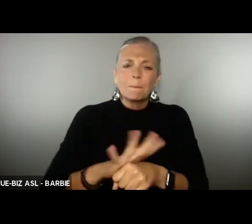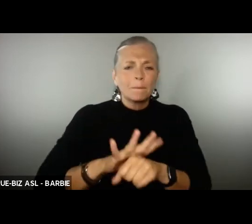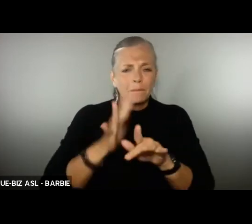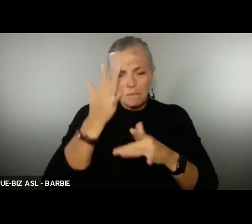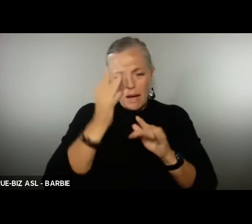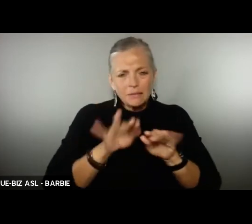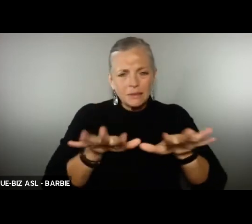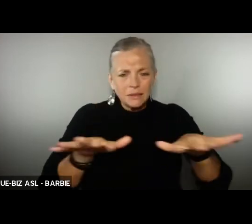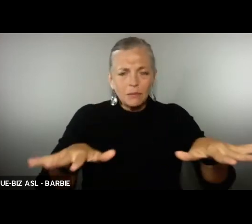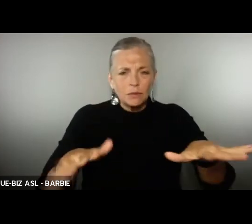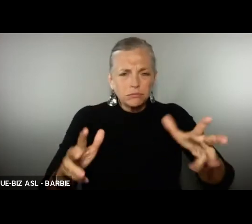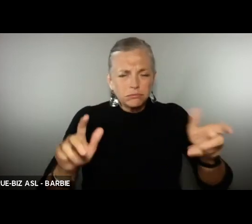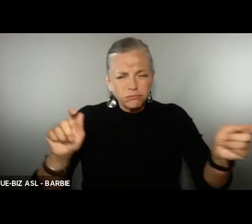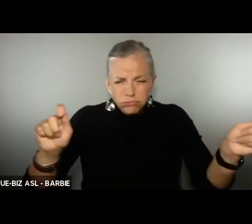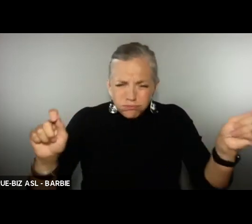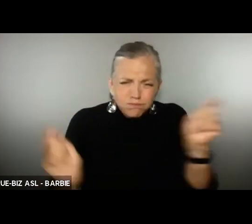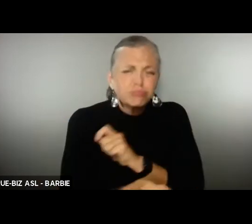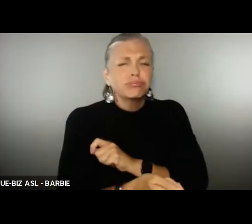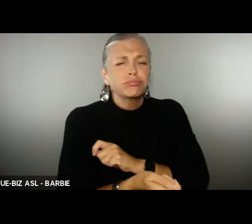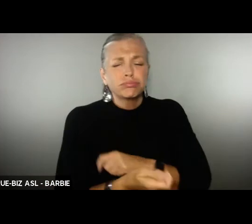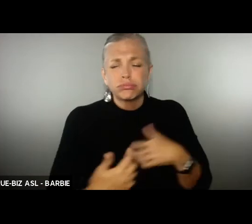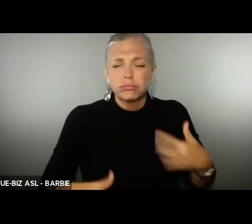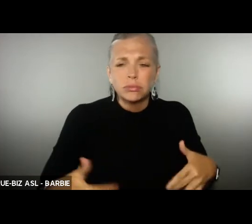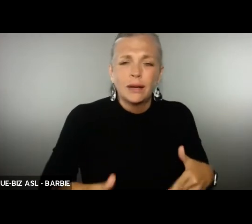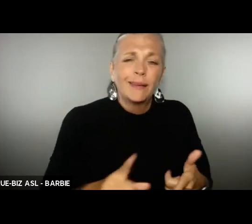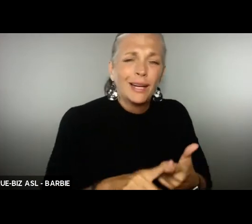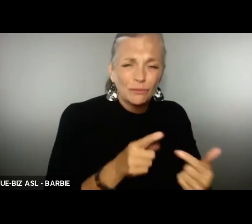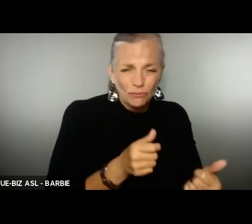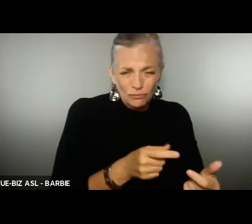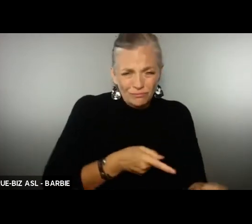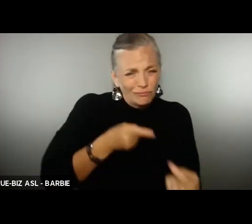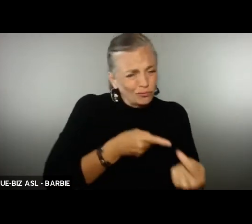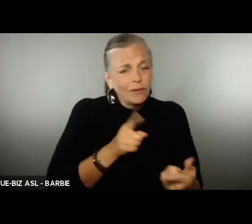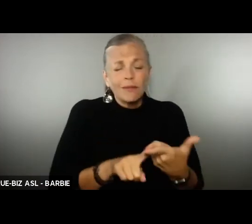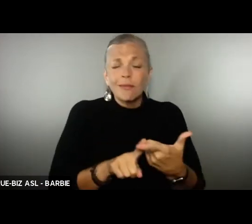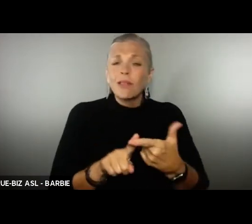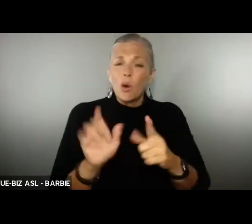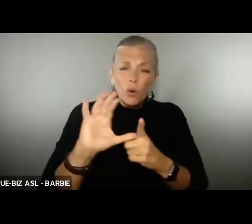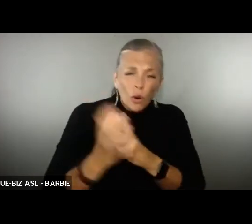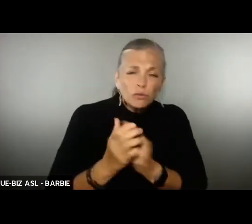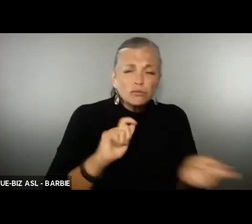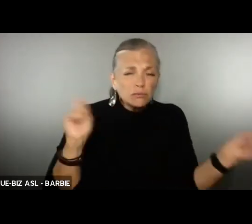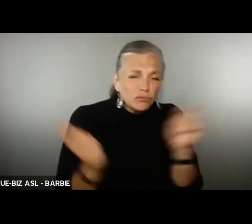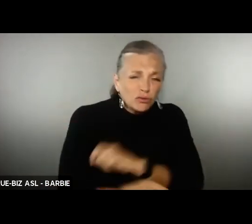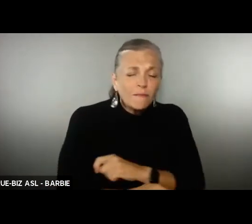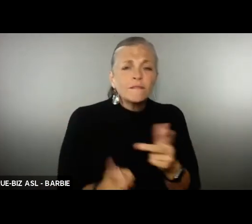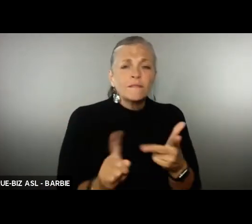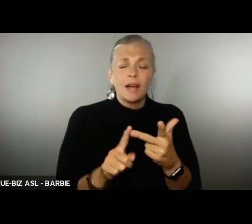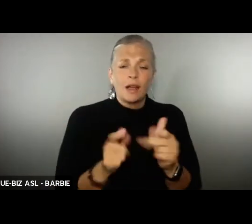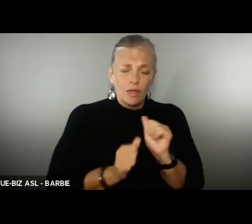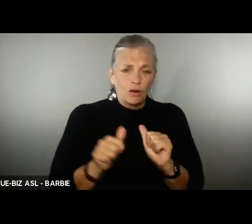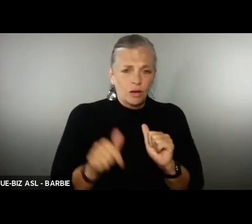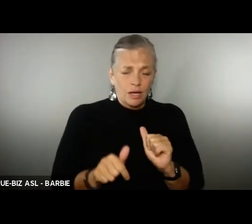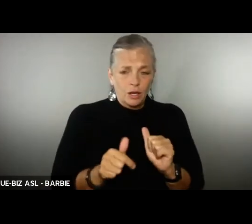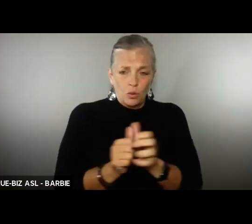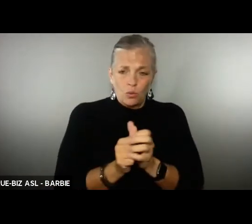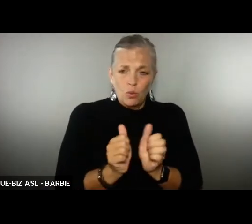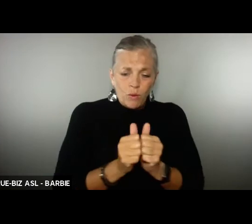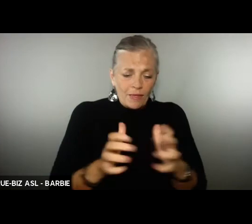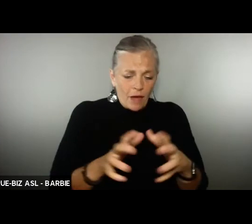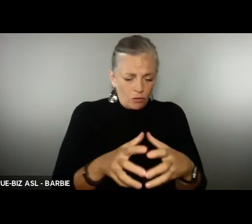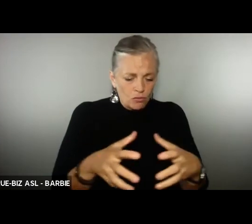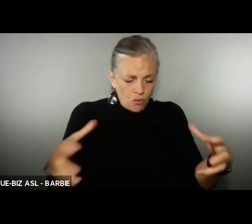are seismic shifts in our culture and in theater. We've learned at Spectrum Theatre Ensemble that growth, while